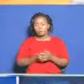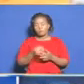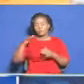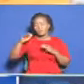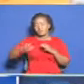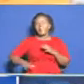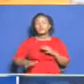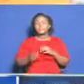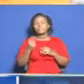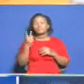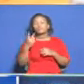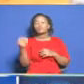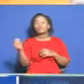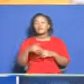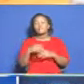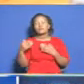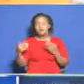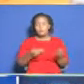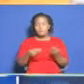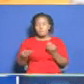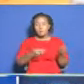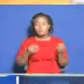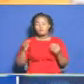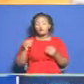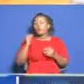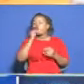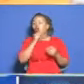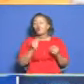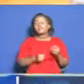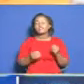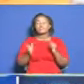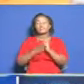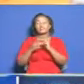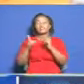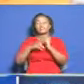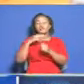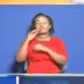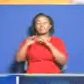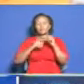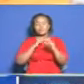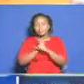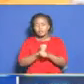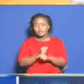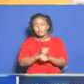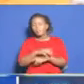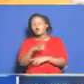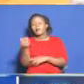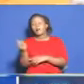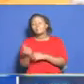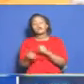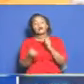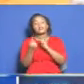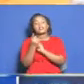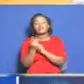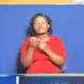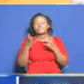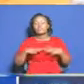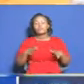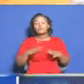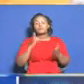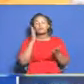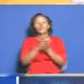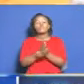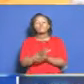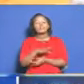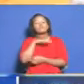infant, while the oldest is 97 years. 11 people have succumbed to the disease, all of them being late deaths